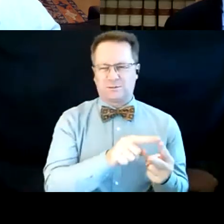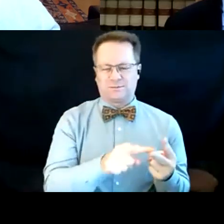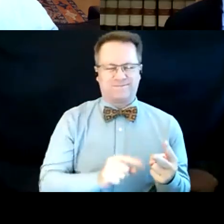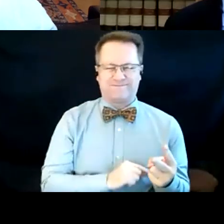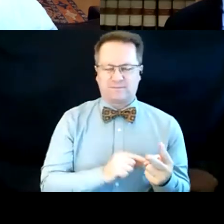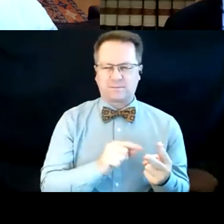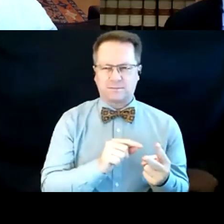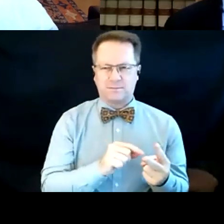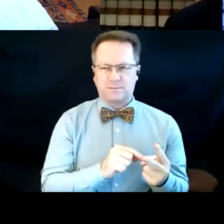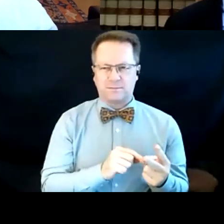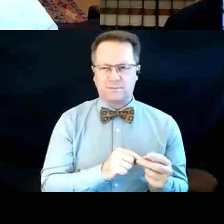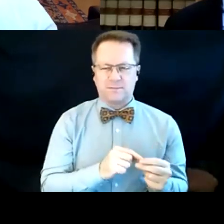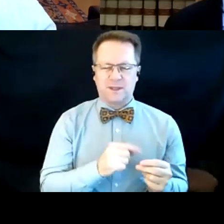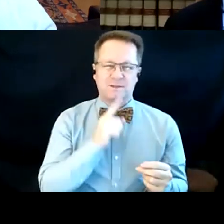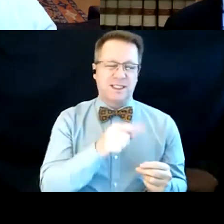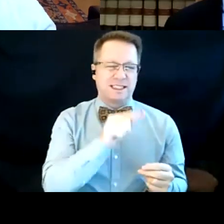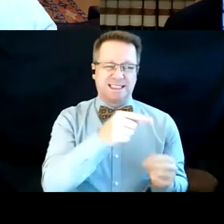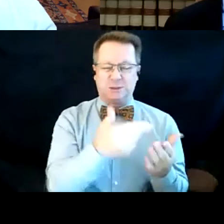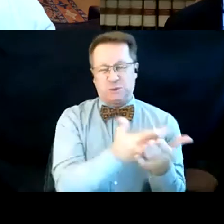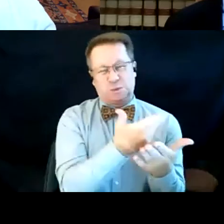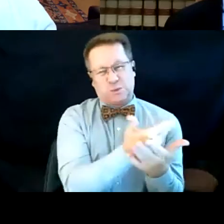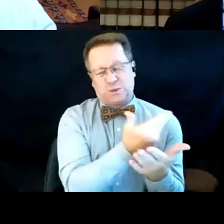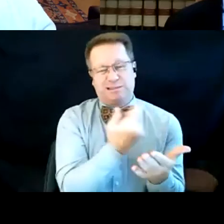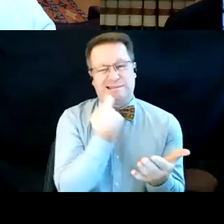for a number of months, but